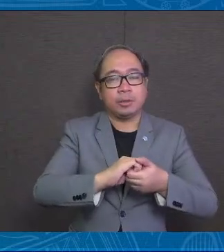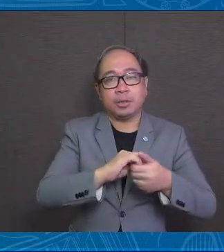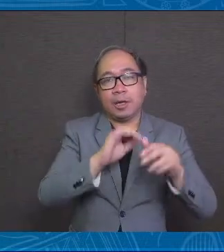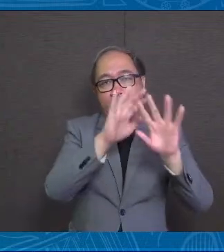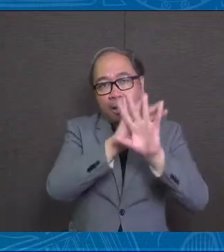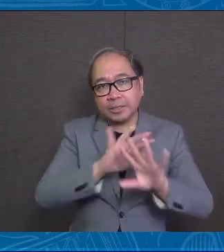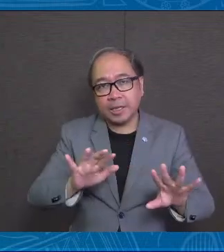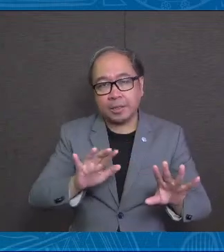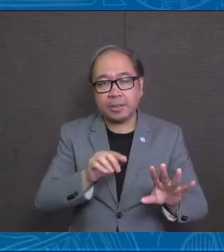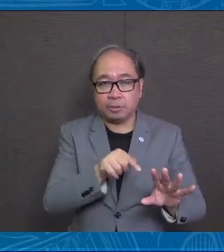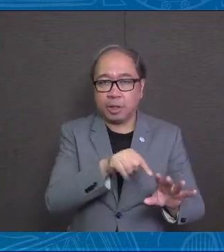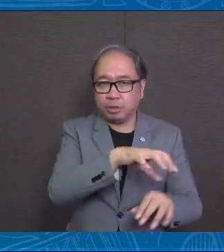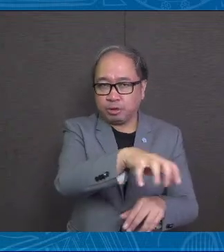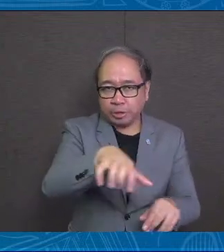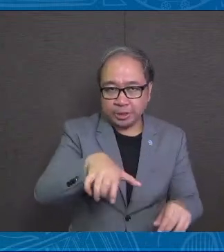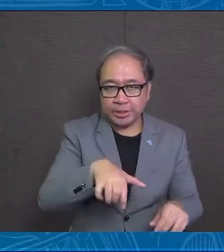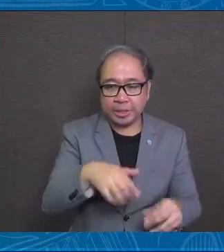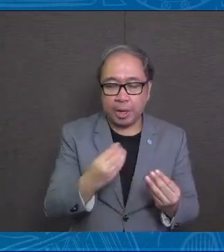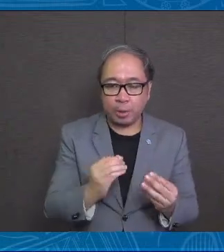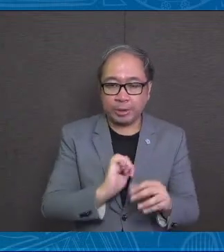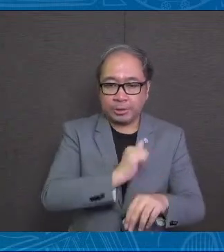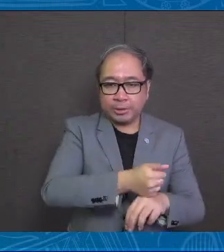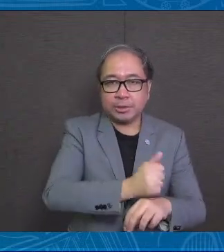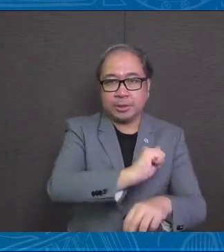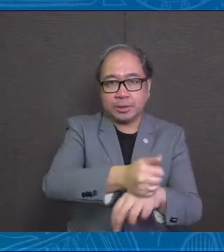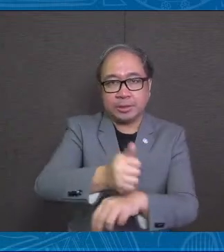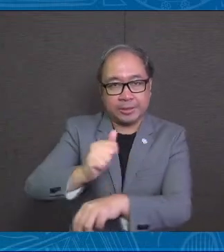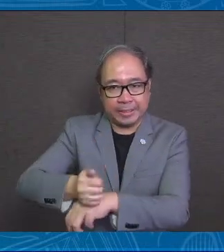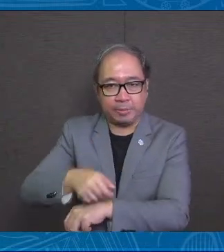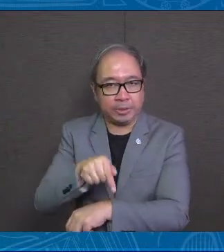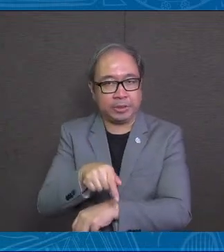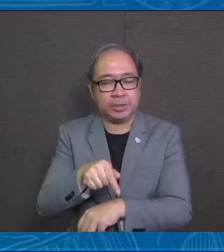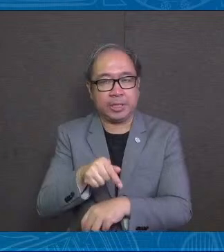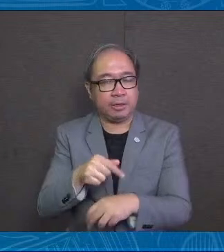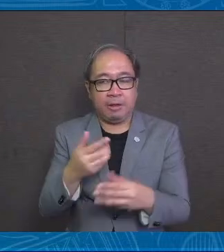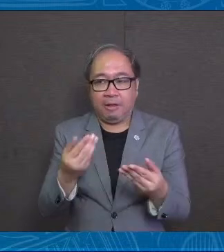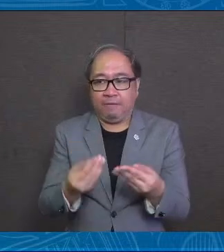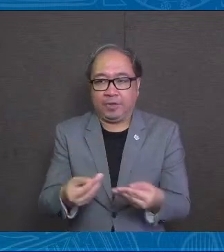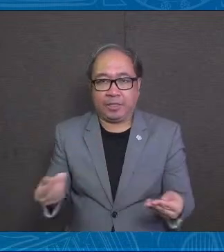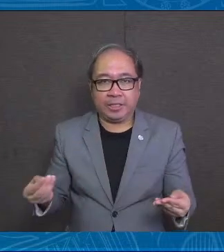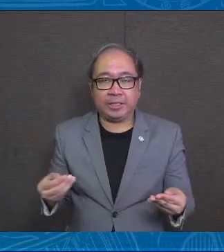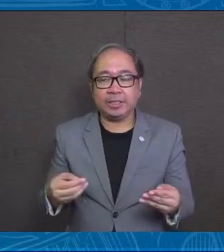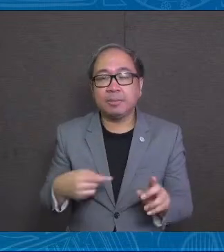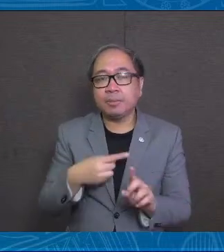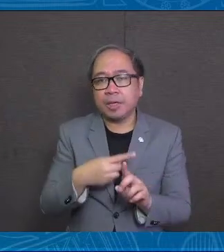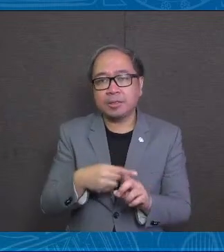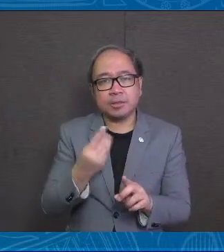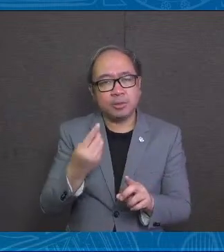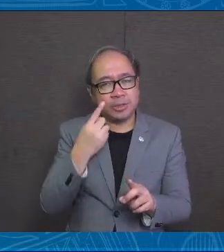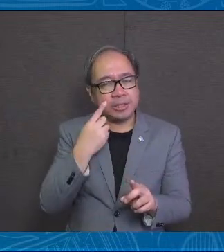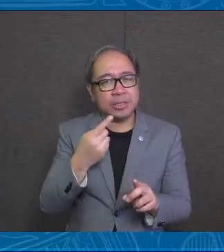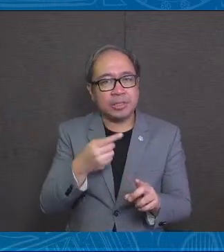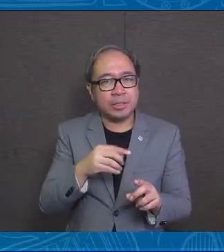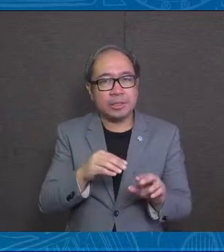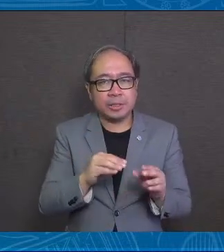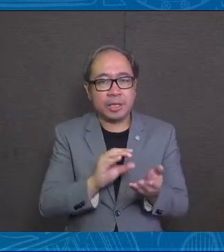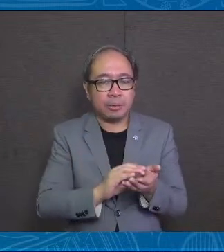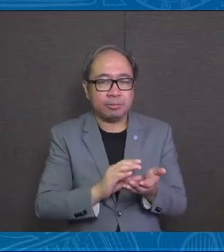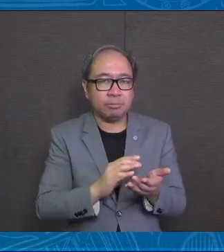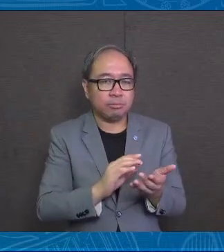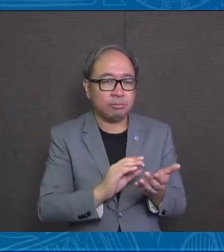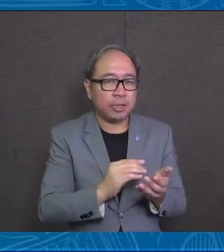these facilities. And also we buy this kind of facility in order to manage